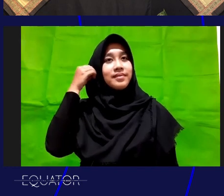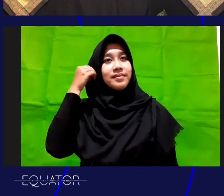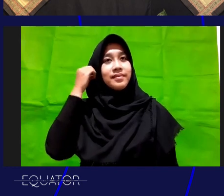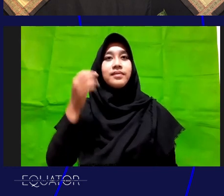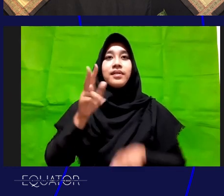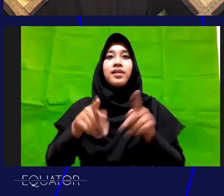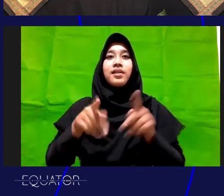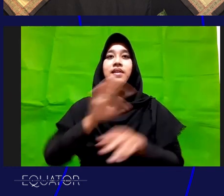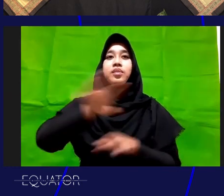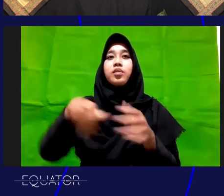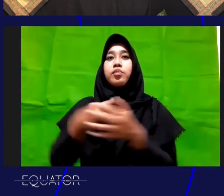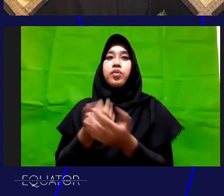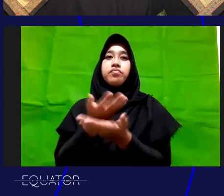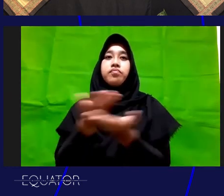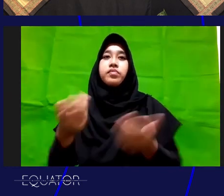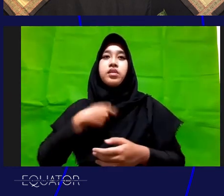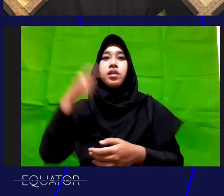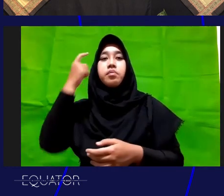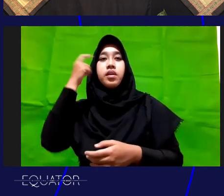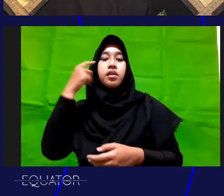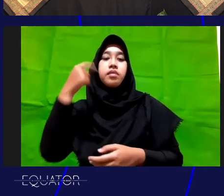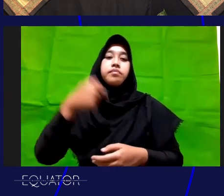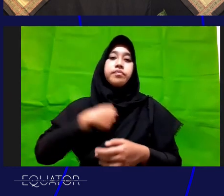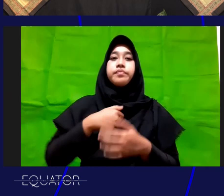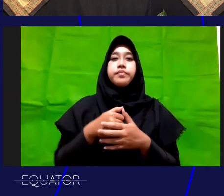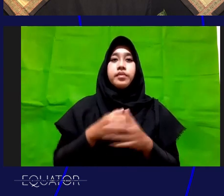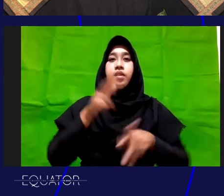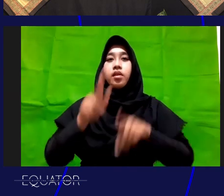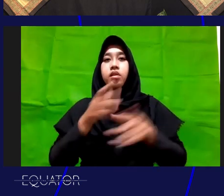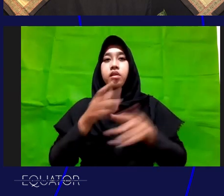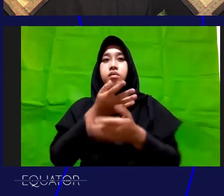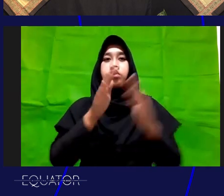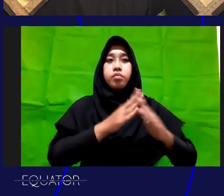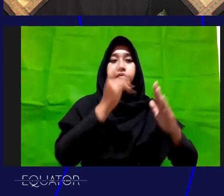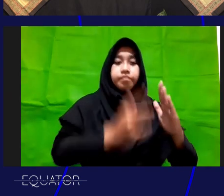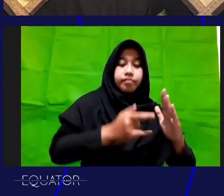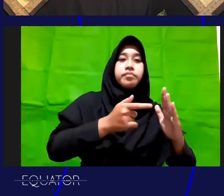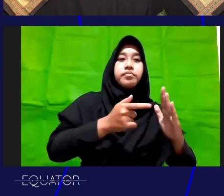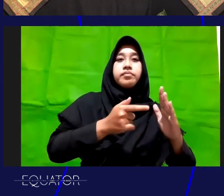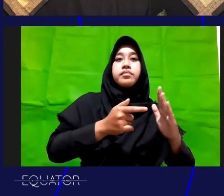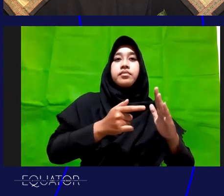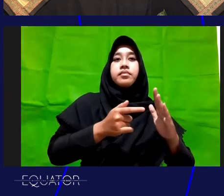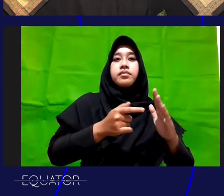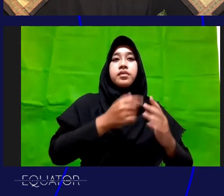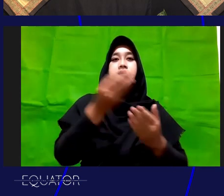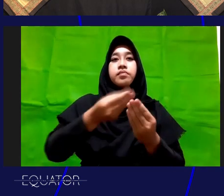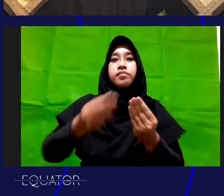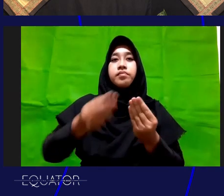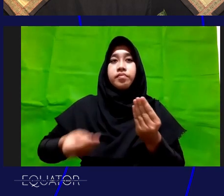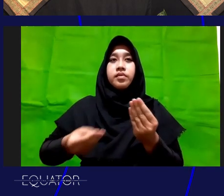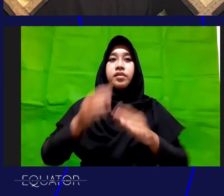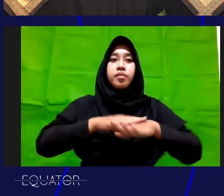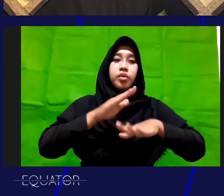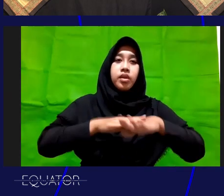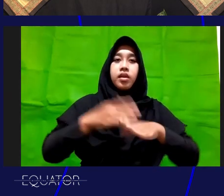about the system of residencies, they're very strong. They are also being very much structured in a hegemonic sense, like